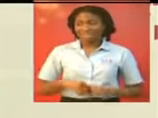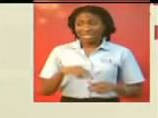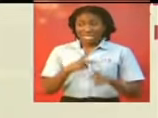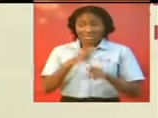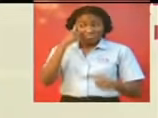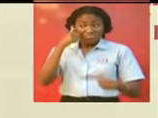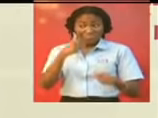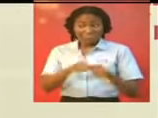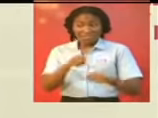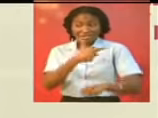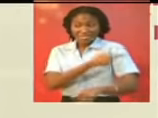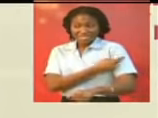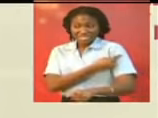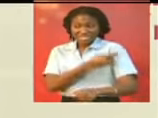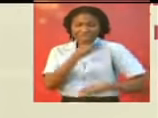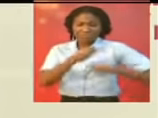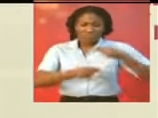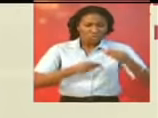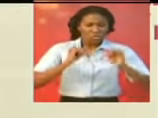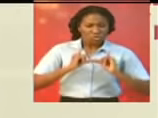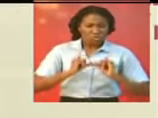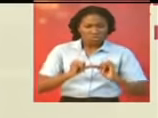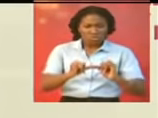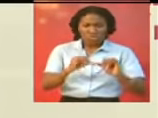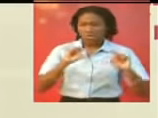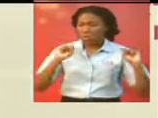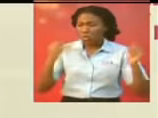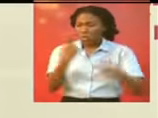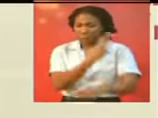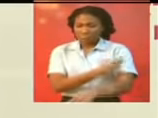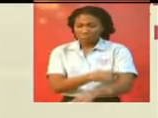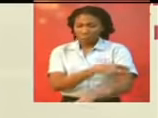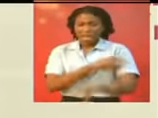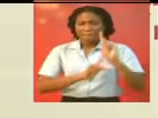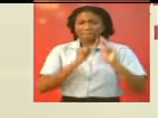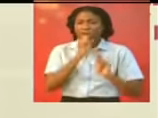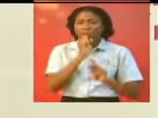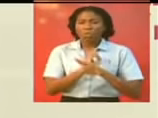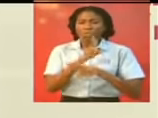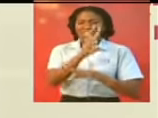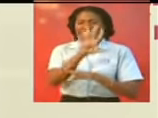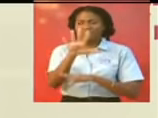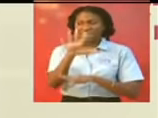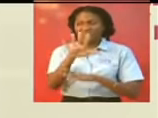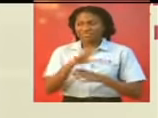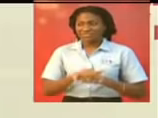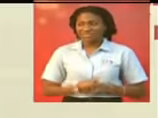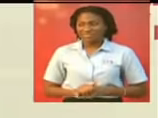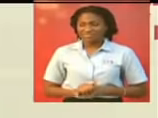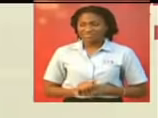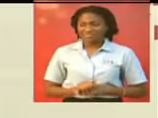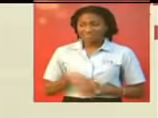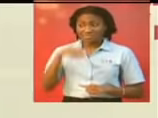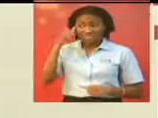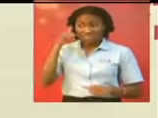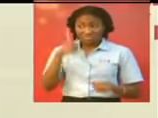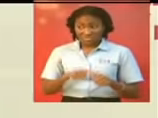the vaccination rollout continues in all RHAs for persons 65 years old and